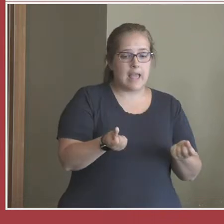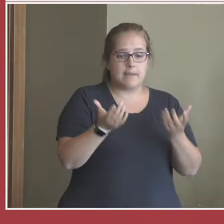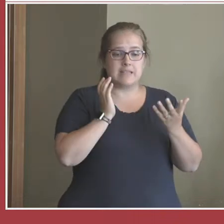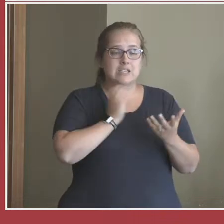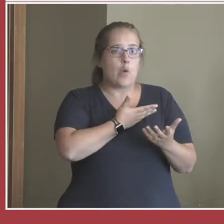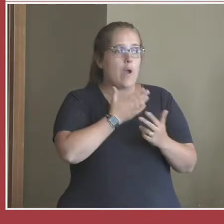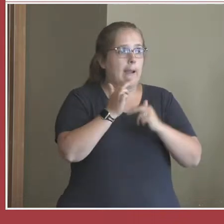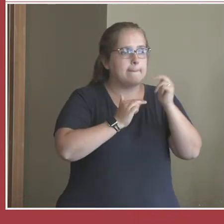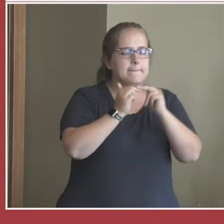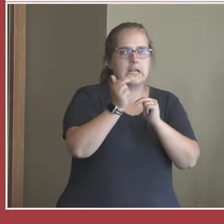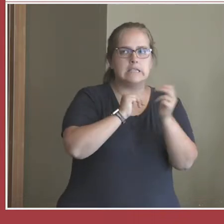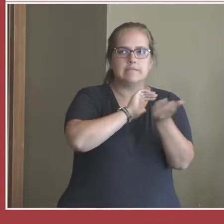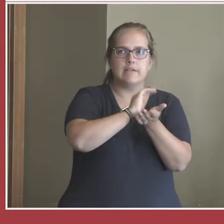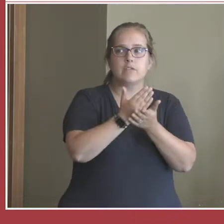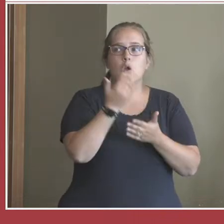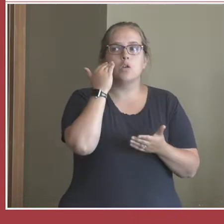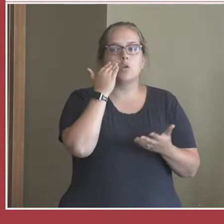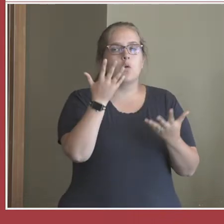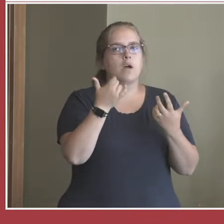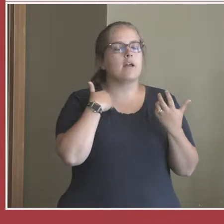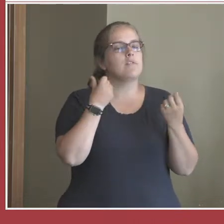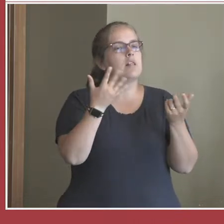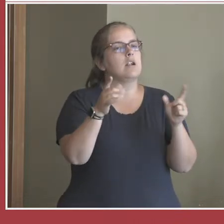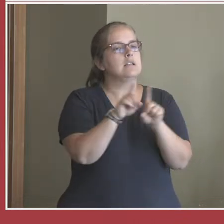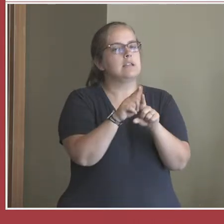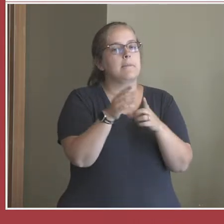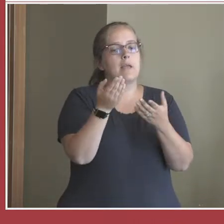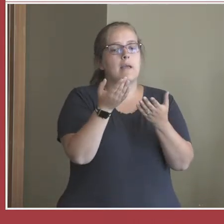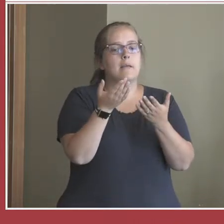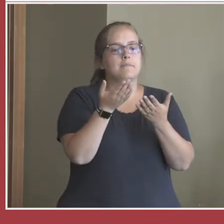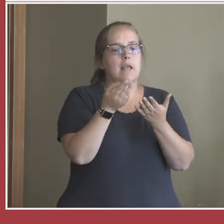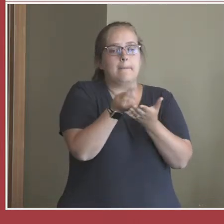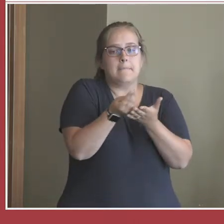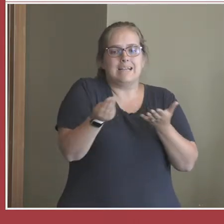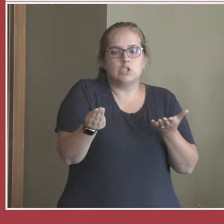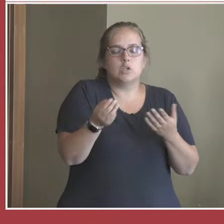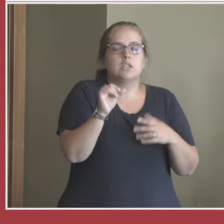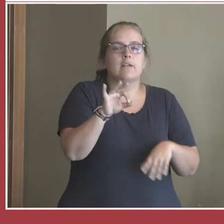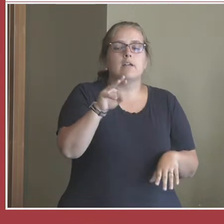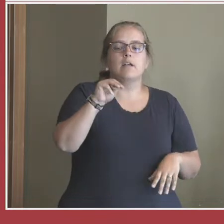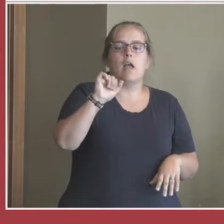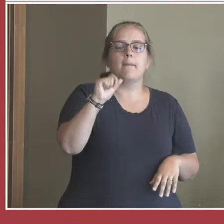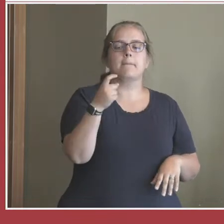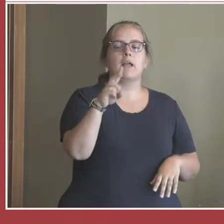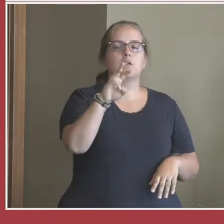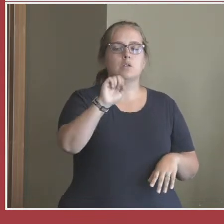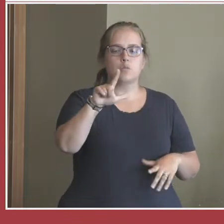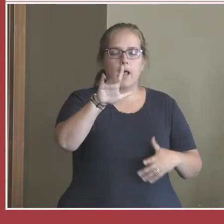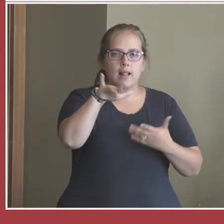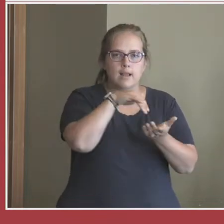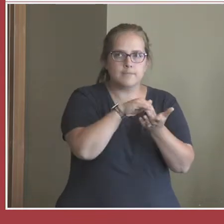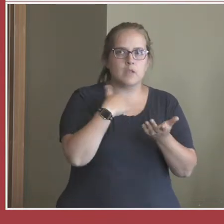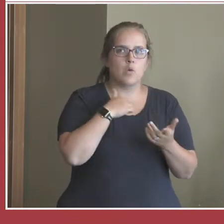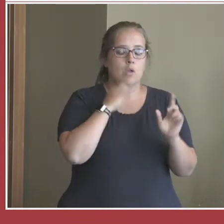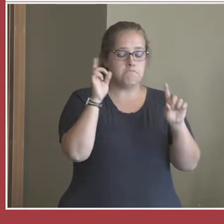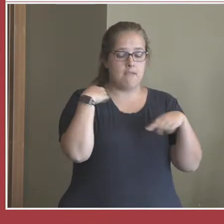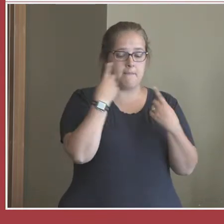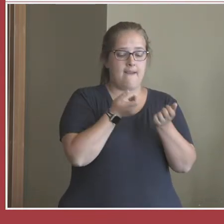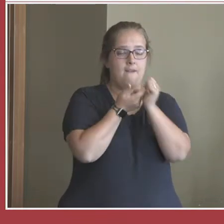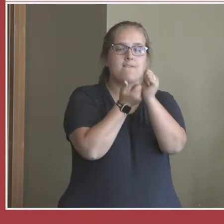We know that it wants to have a lot of the same materiality as Maxwell, the Robert D. Maxwell Center. So we've been